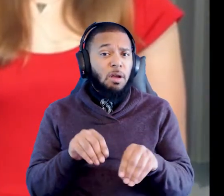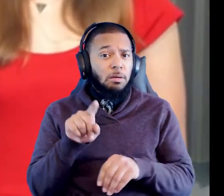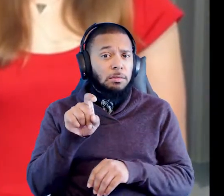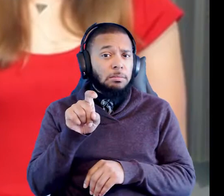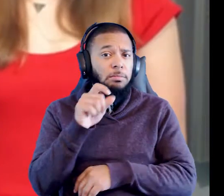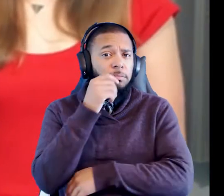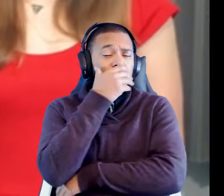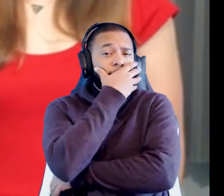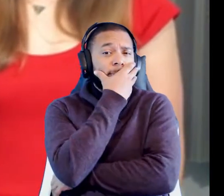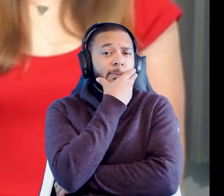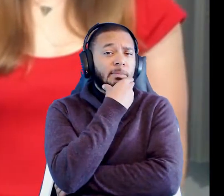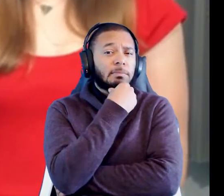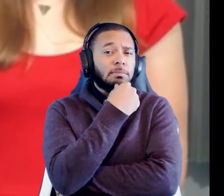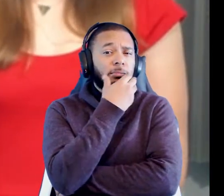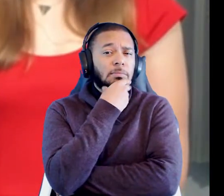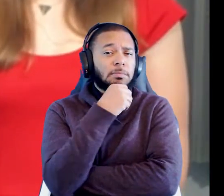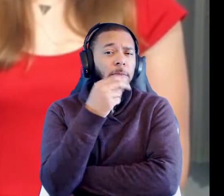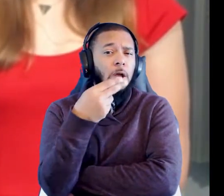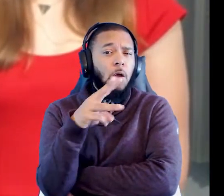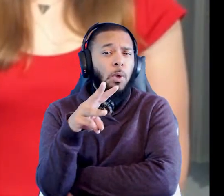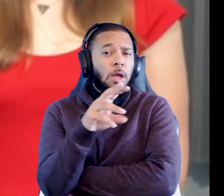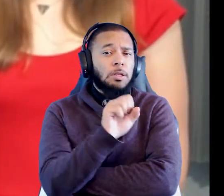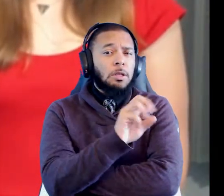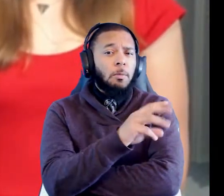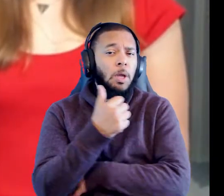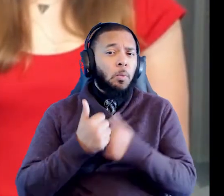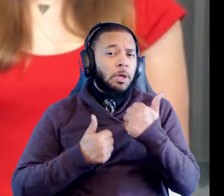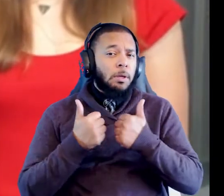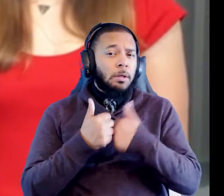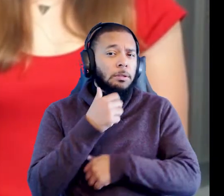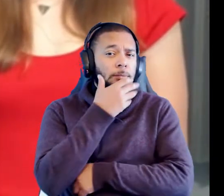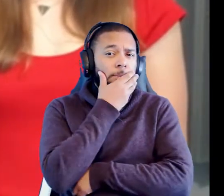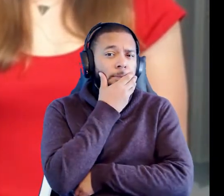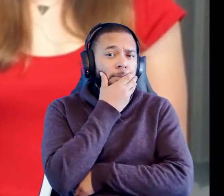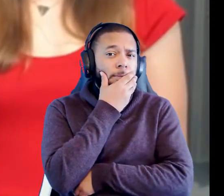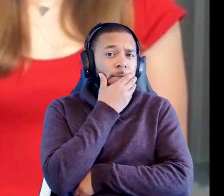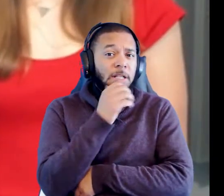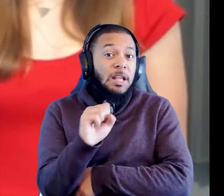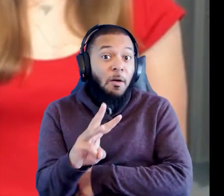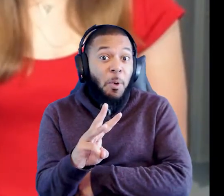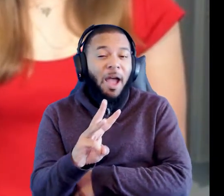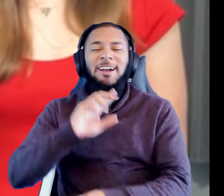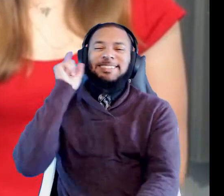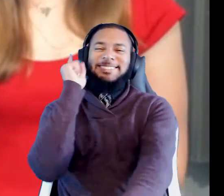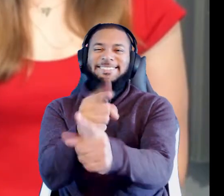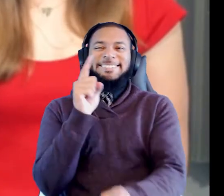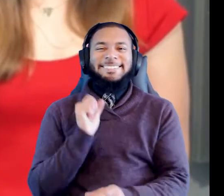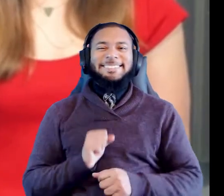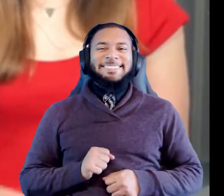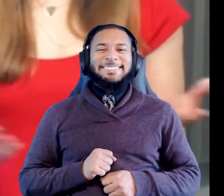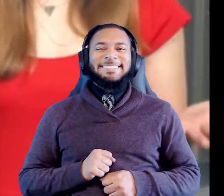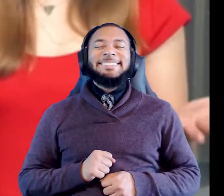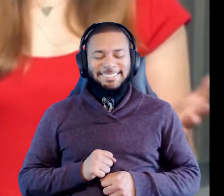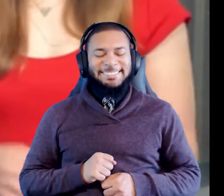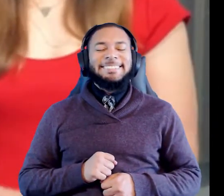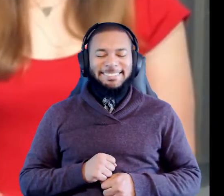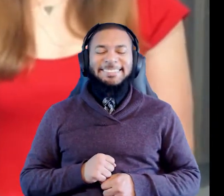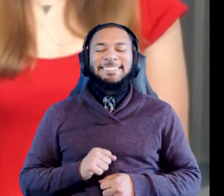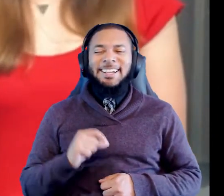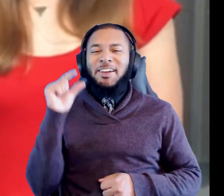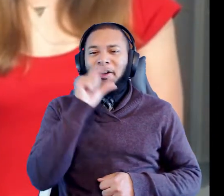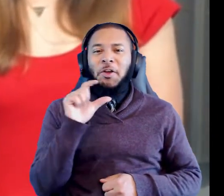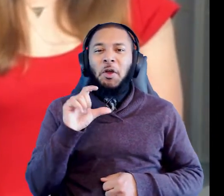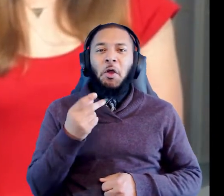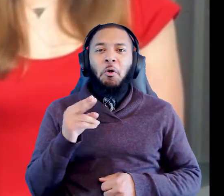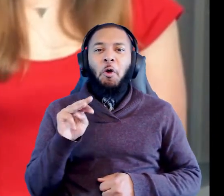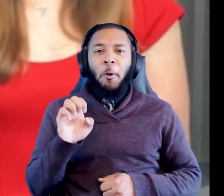think about it now is that hardware or software well if you said software you are 100 correct google chrome is an